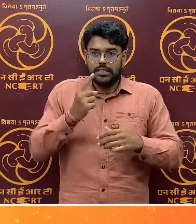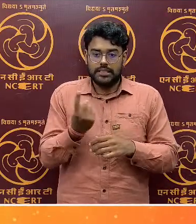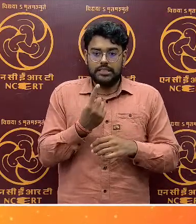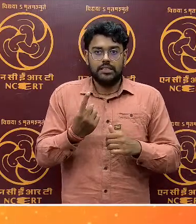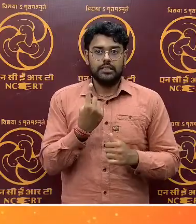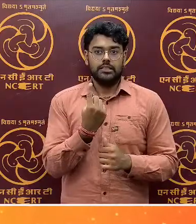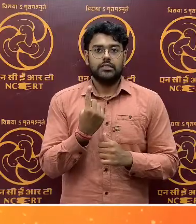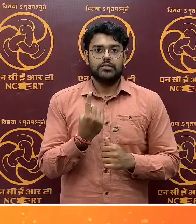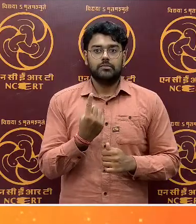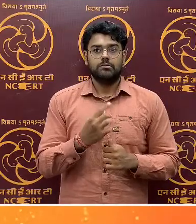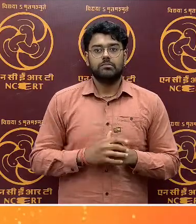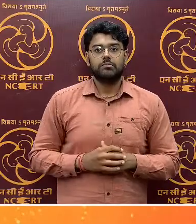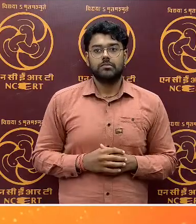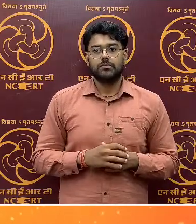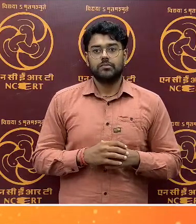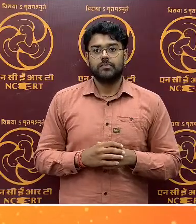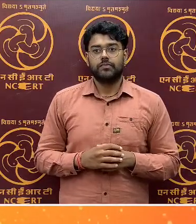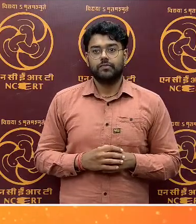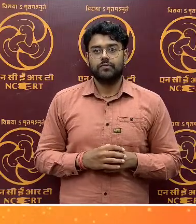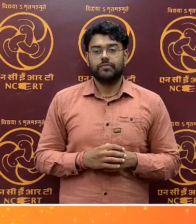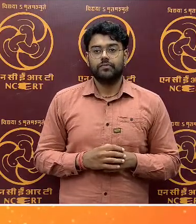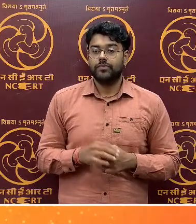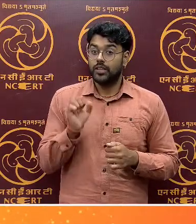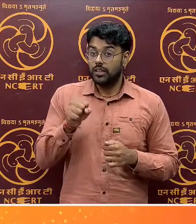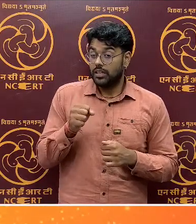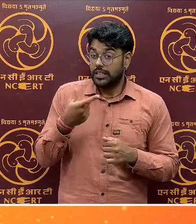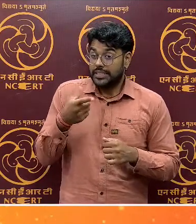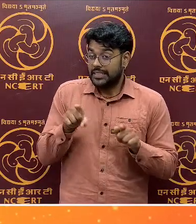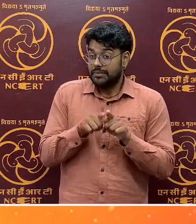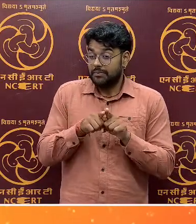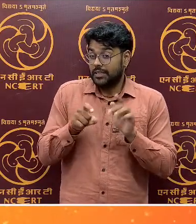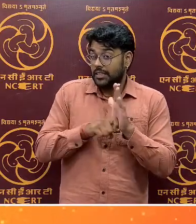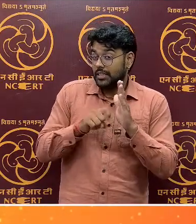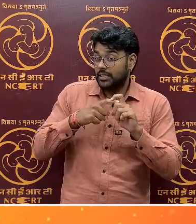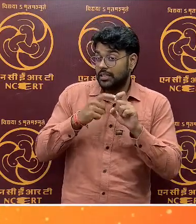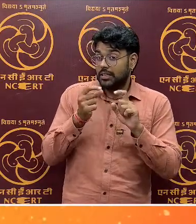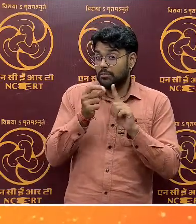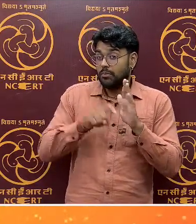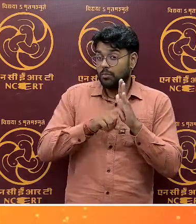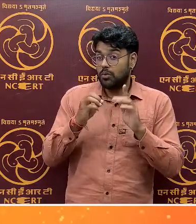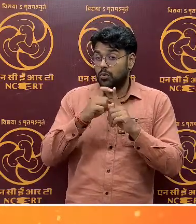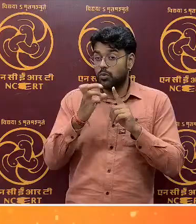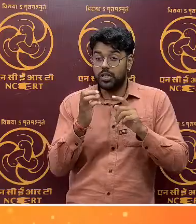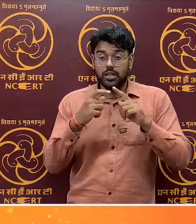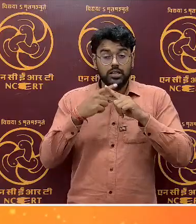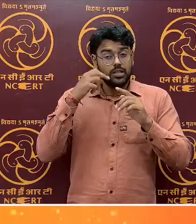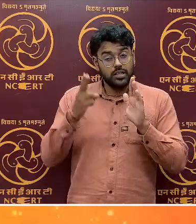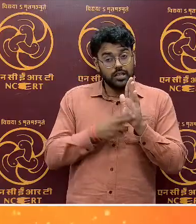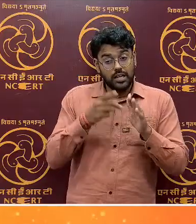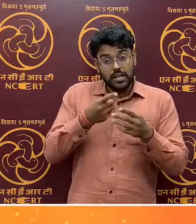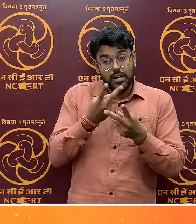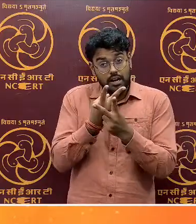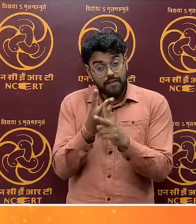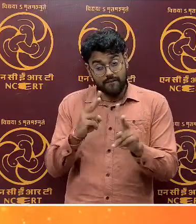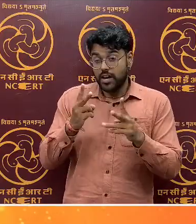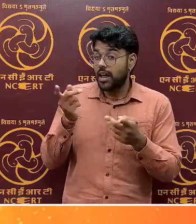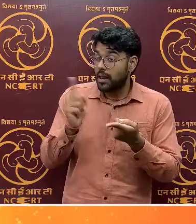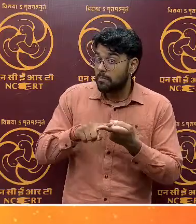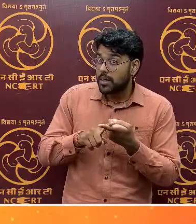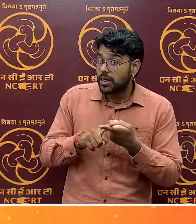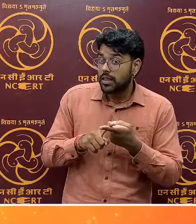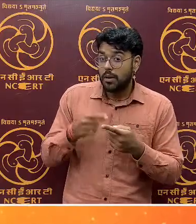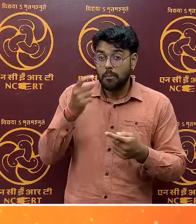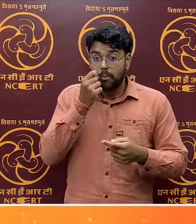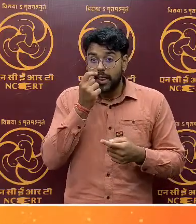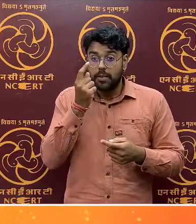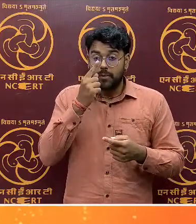lying only in the reproductive system. It's the reproduction system that actually makes a distinction between a The female